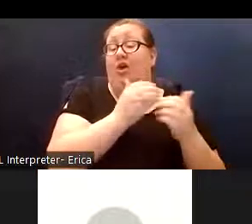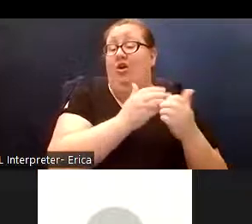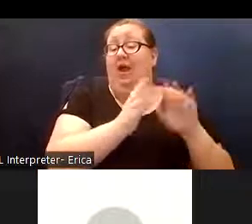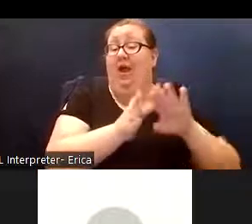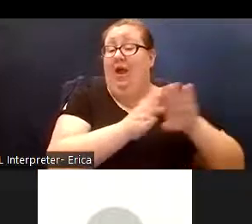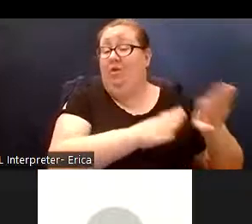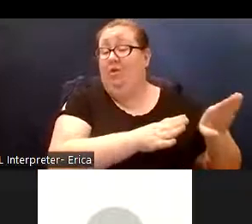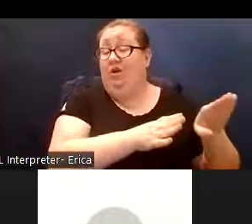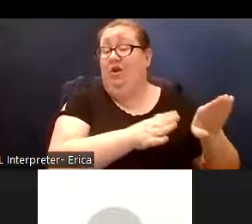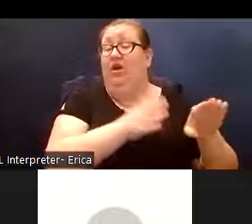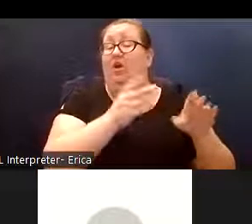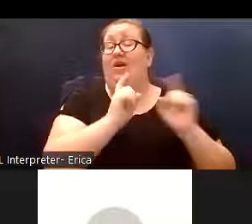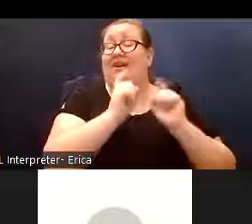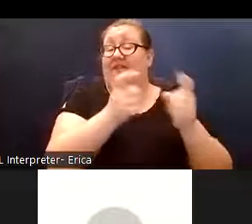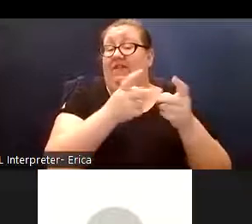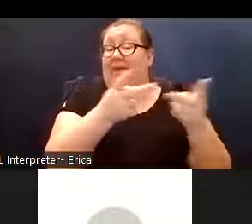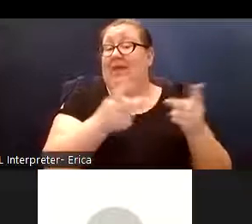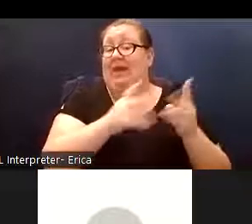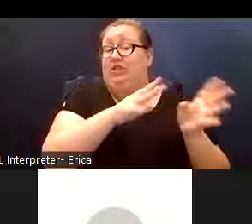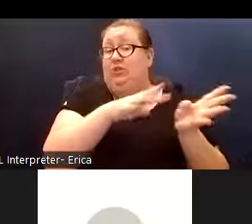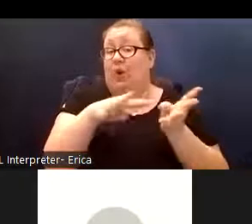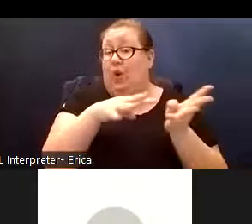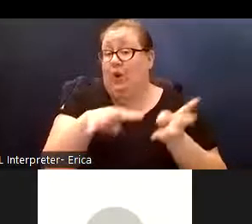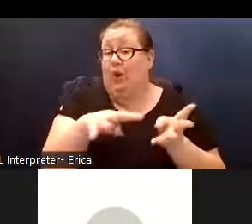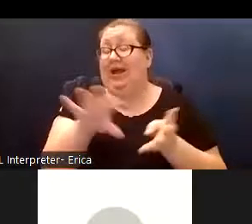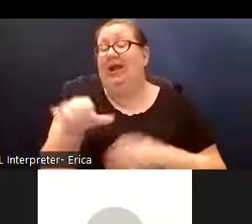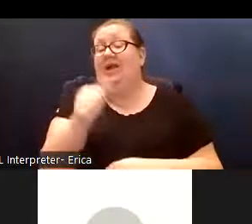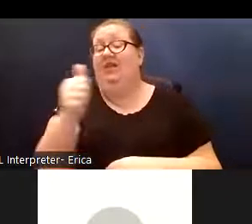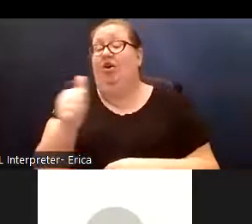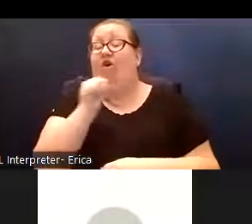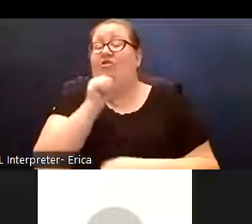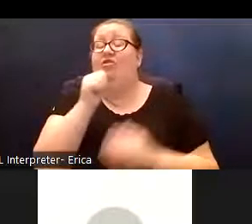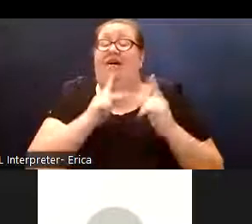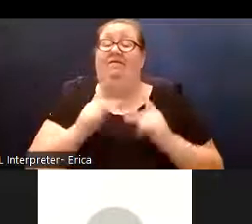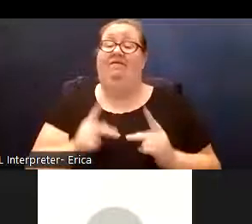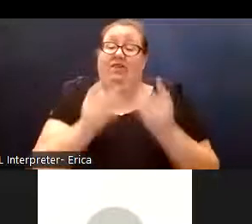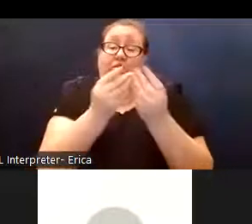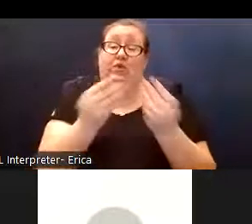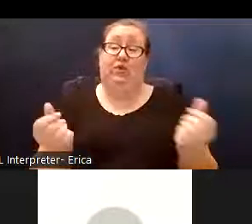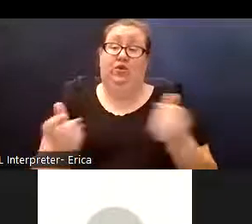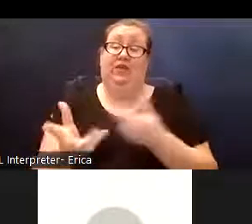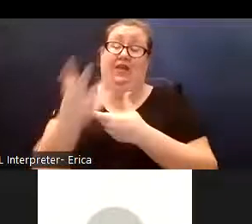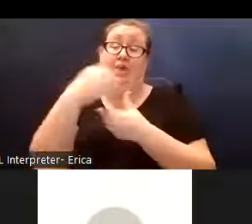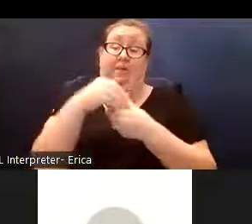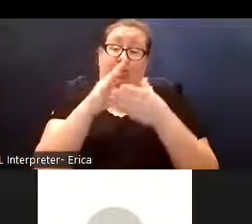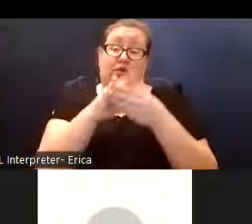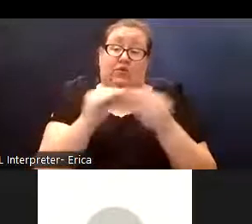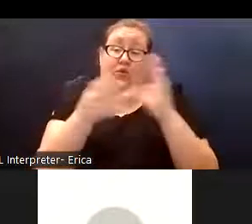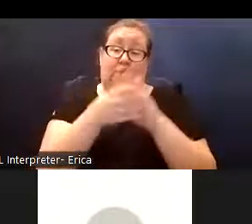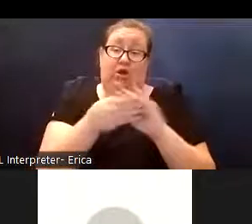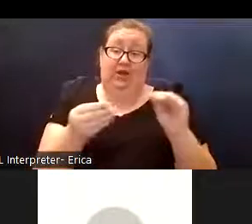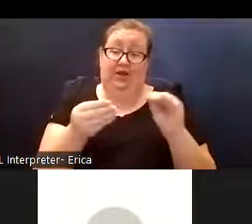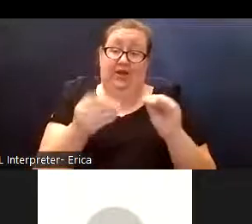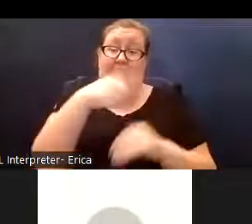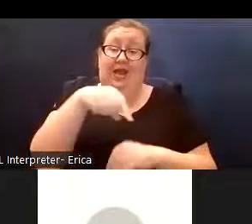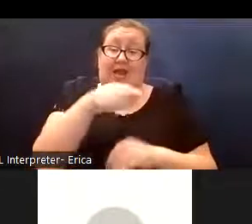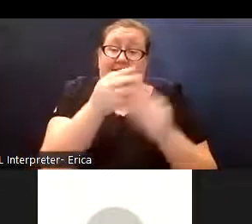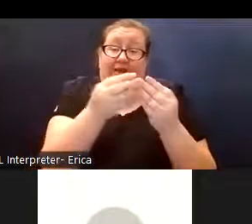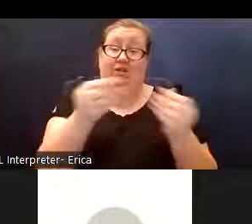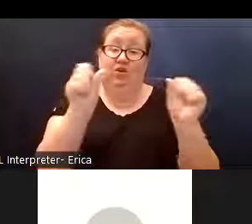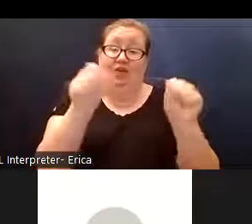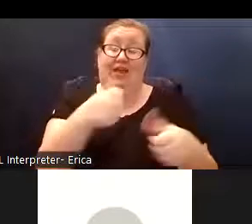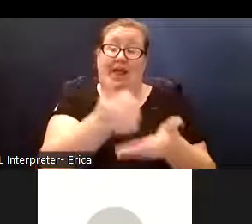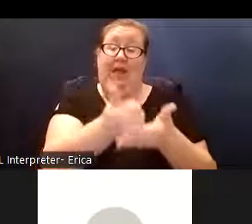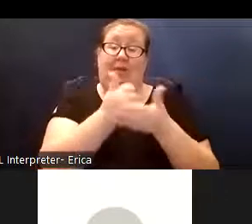to go. There are a lot of other what we're calling non-physical solutions that are part of the story. And these solutions can help us be